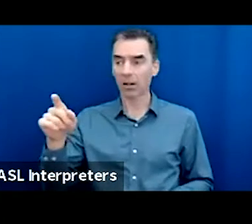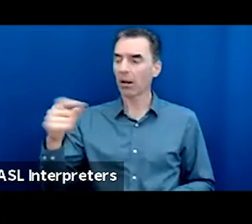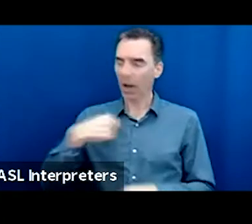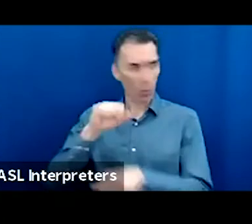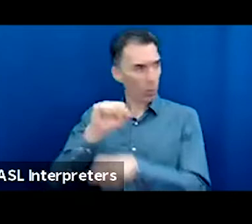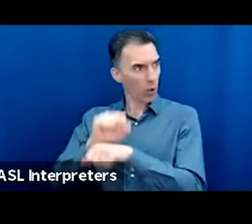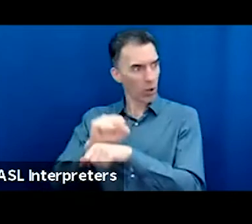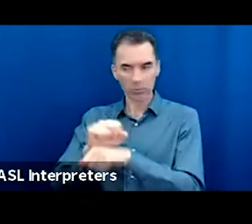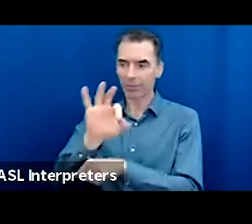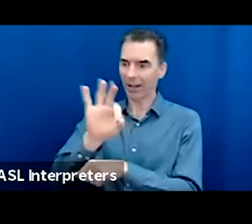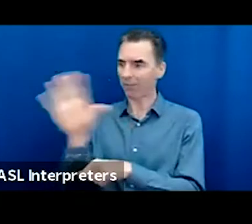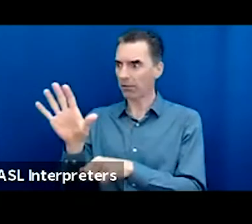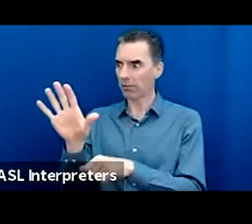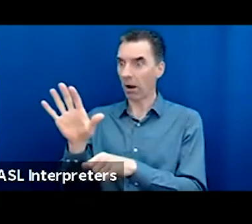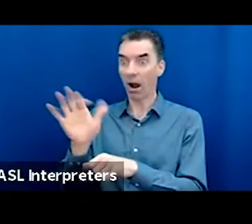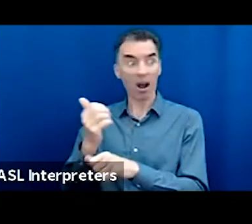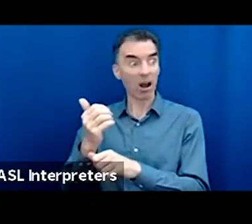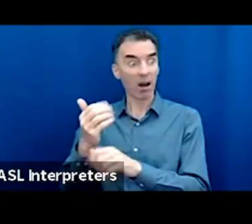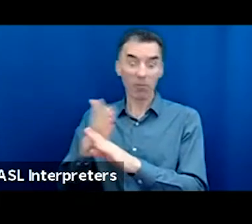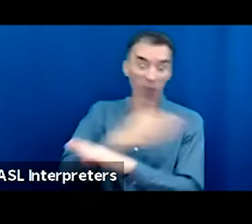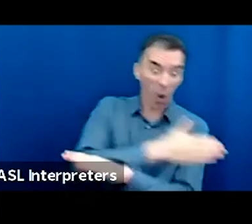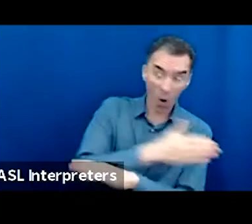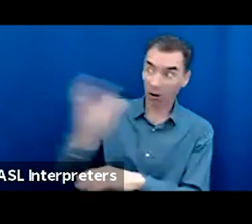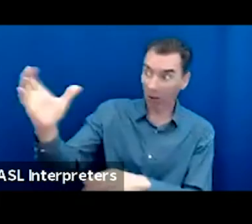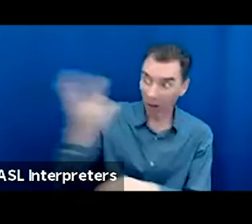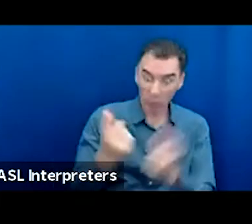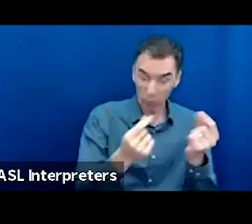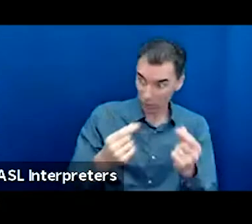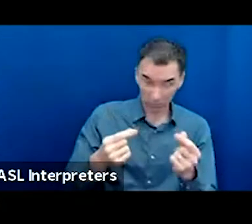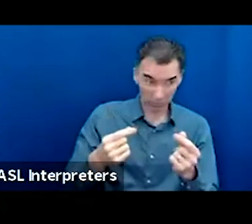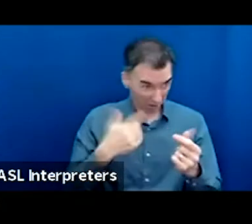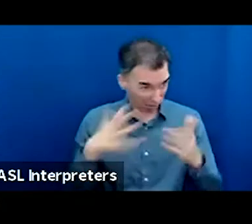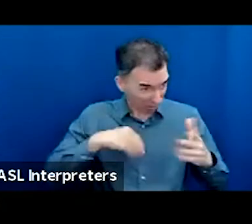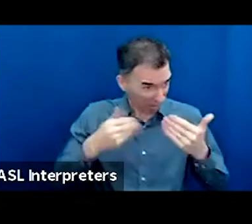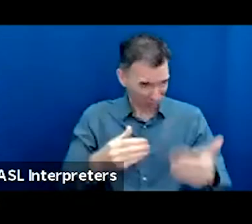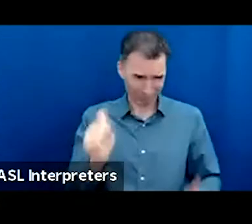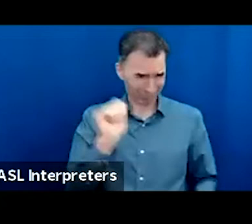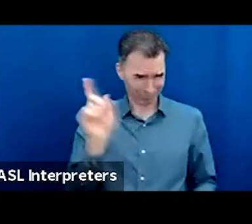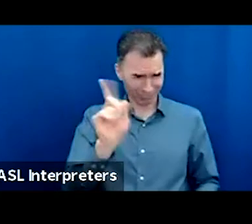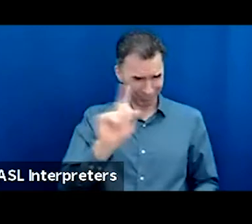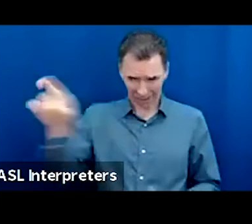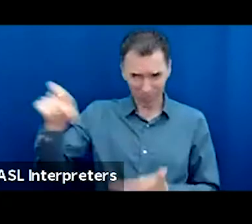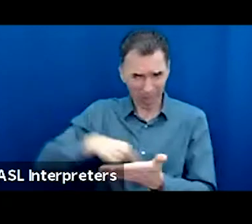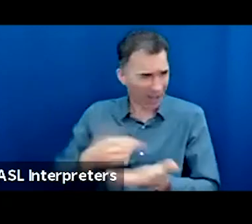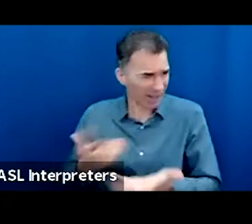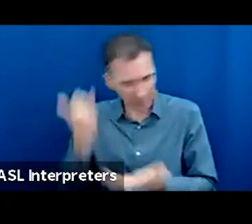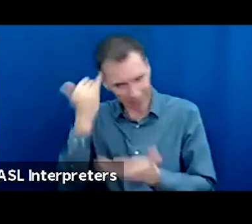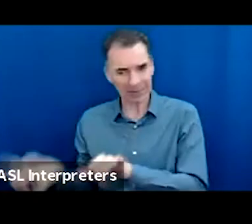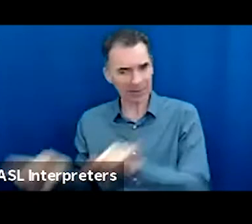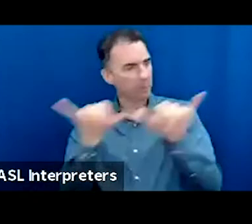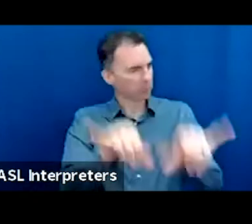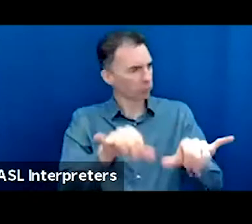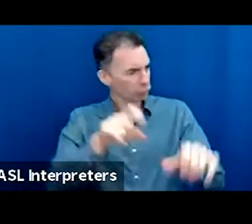right, to prep. And yet in this space we are. So if that's something that isn't already on the table in terms of negotiation. I think it should be, especially as we